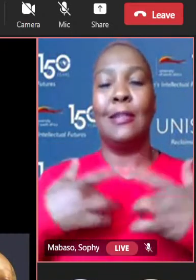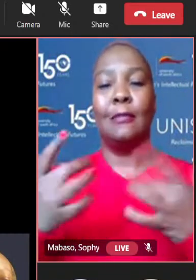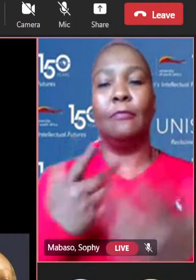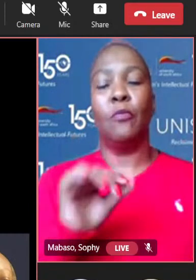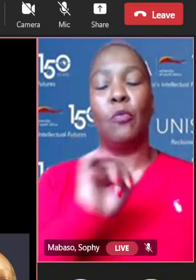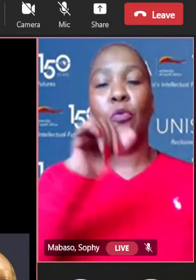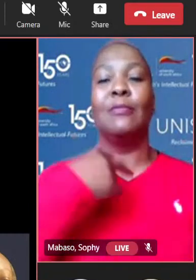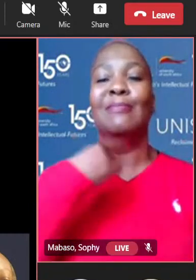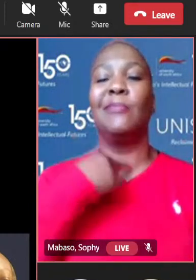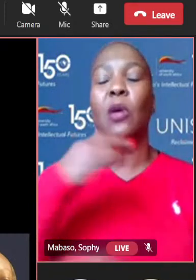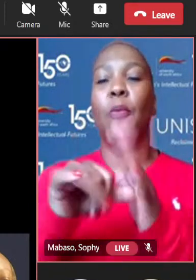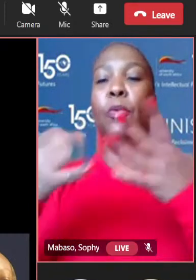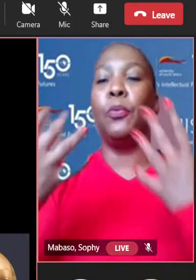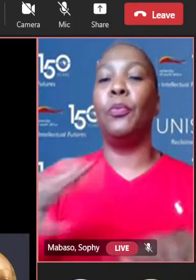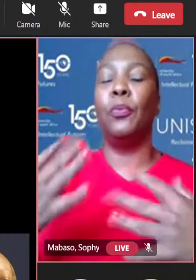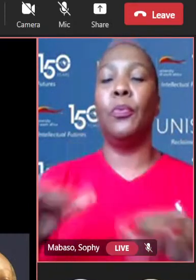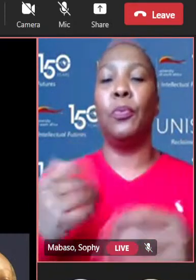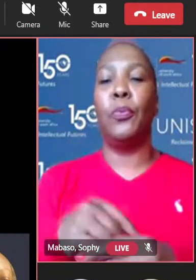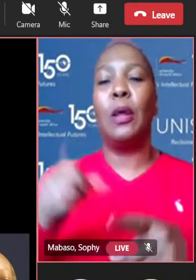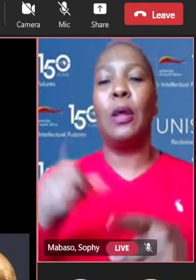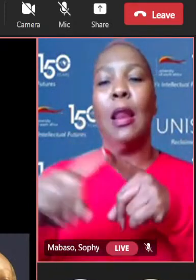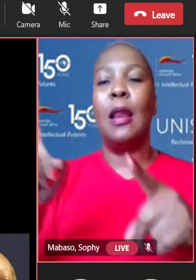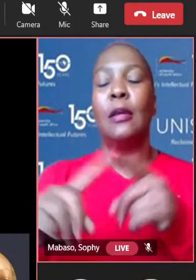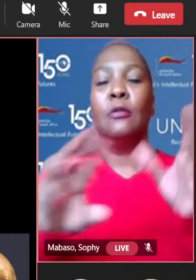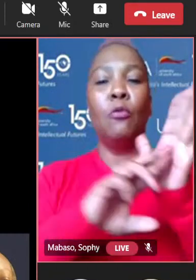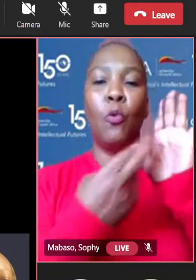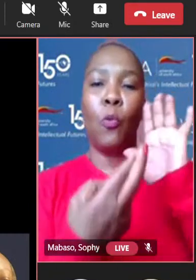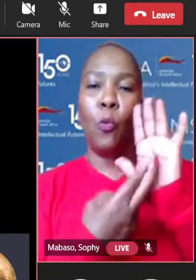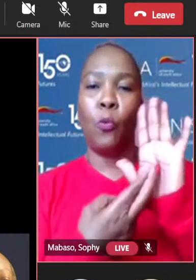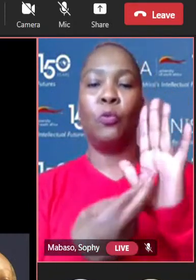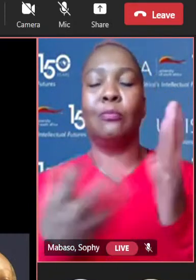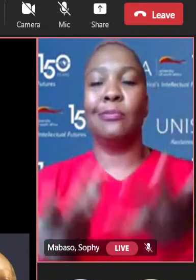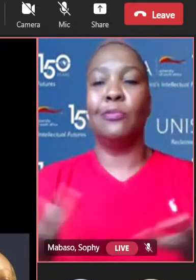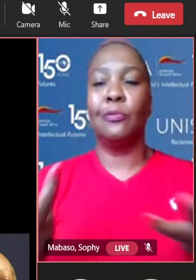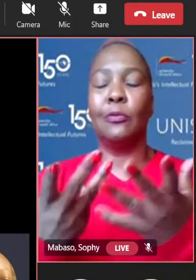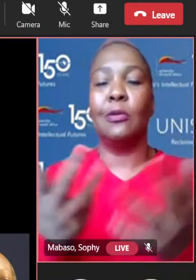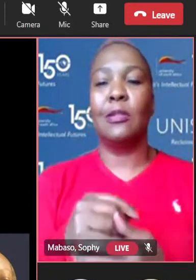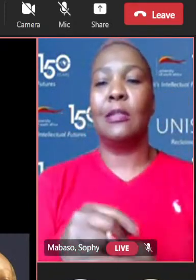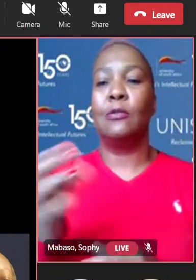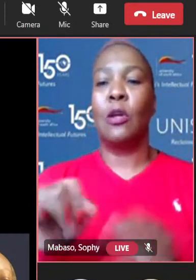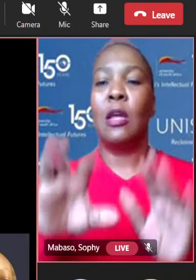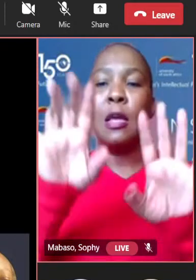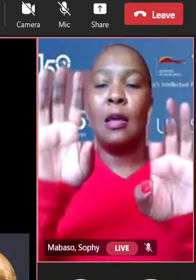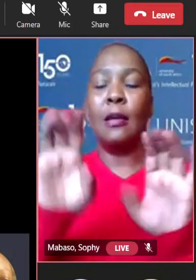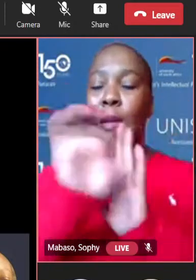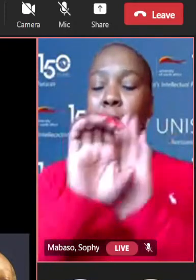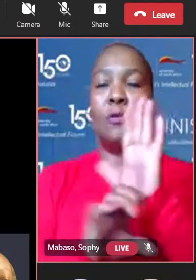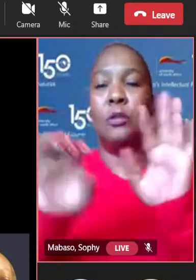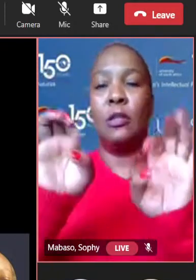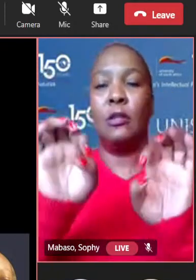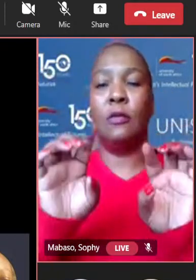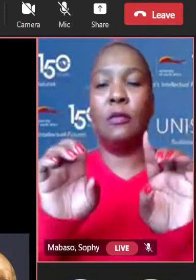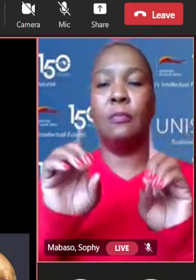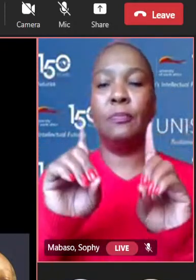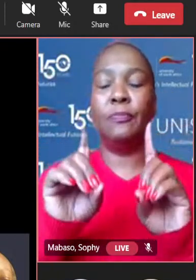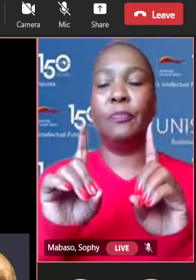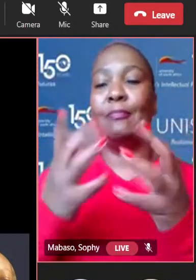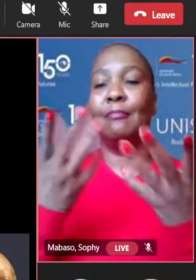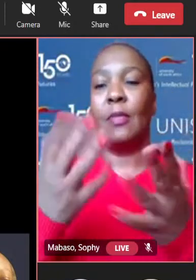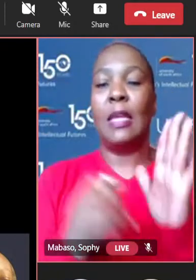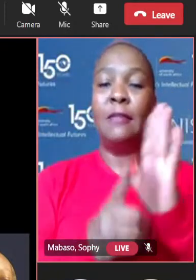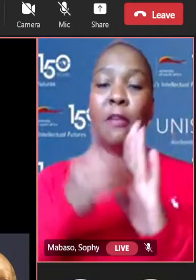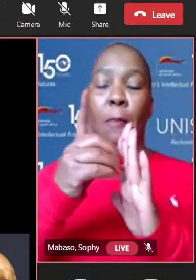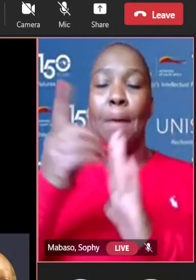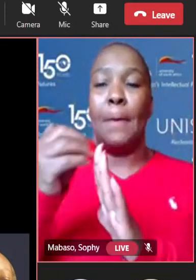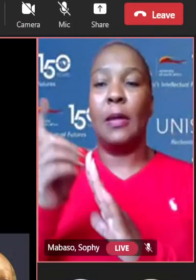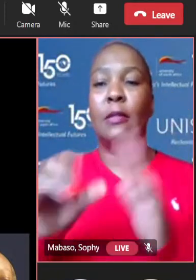it's important. It plays a role when it comes to curriculum development. What you say is important,